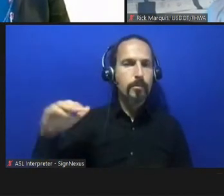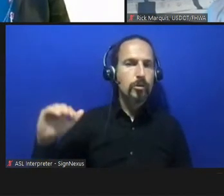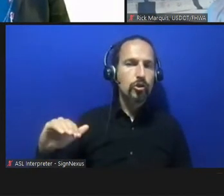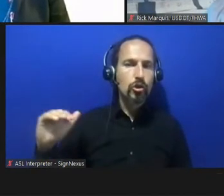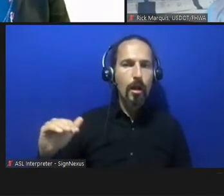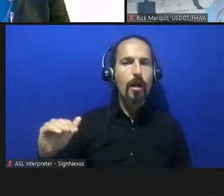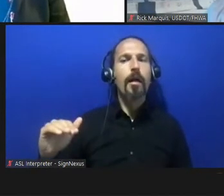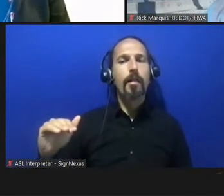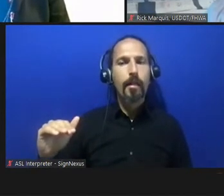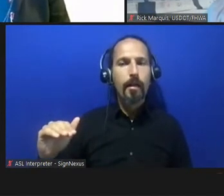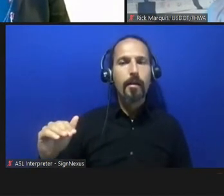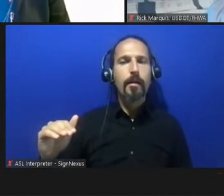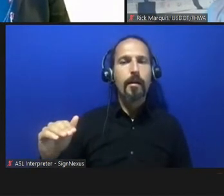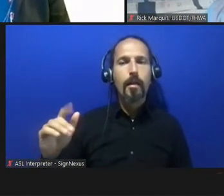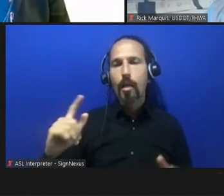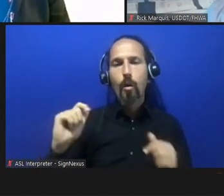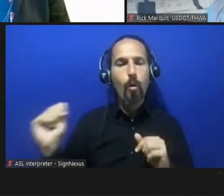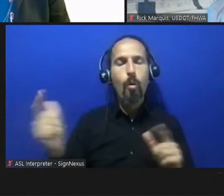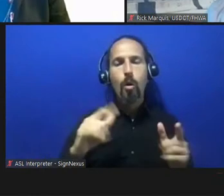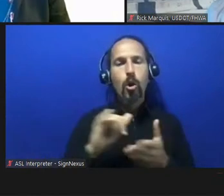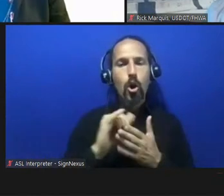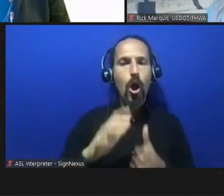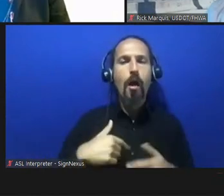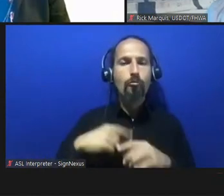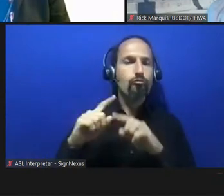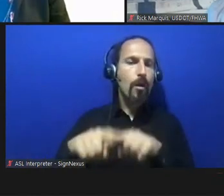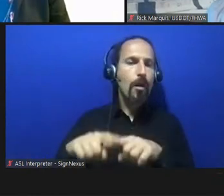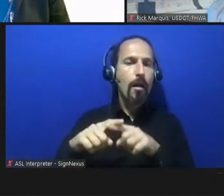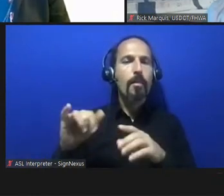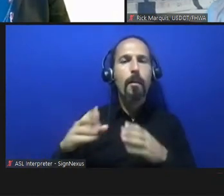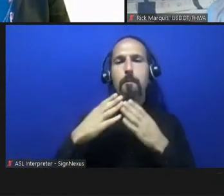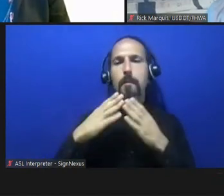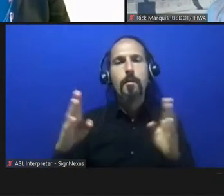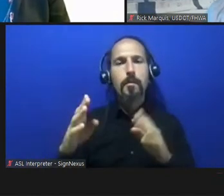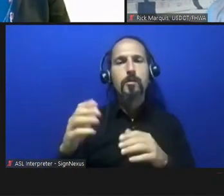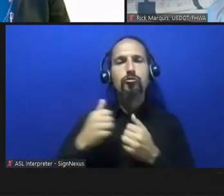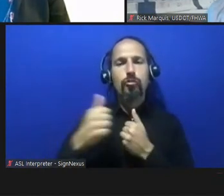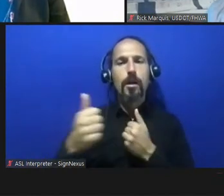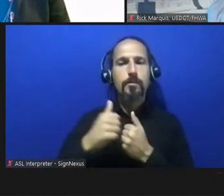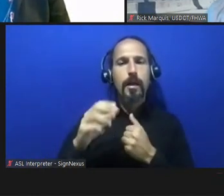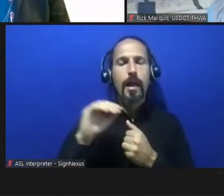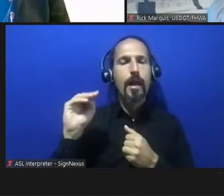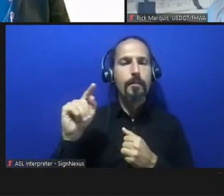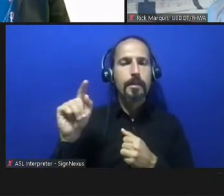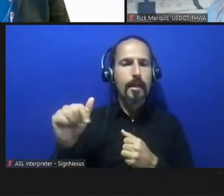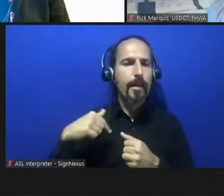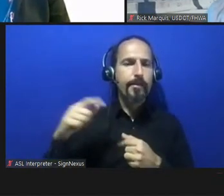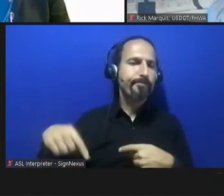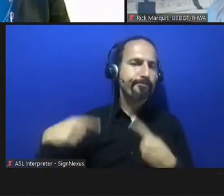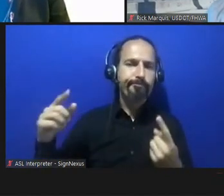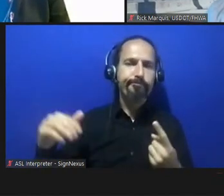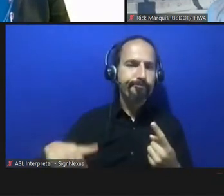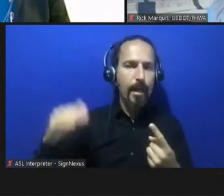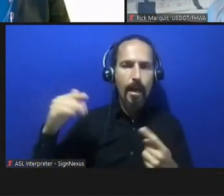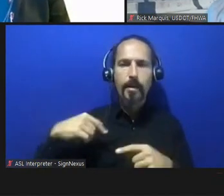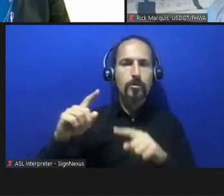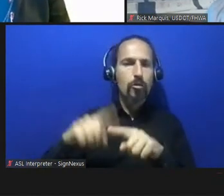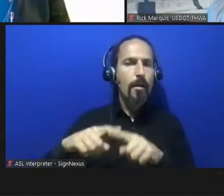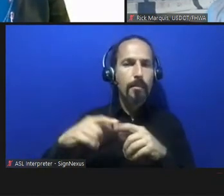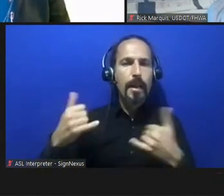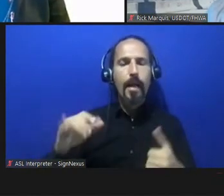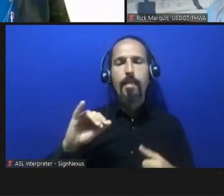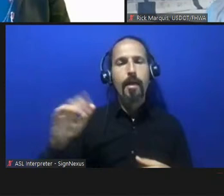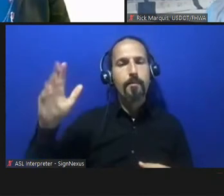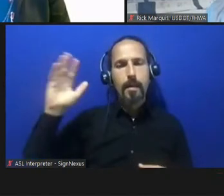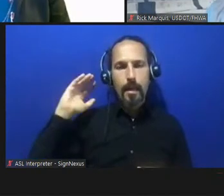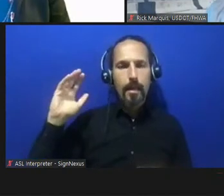and like all new yorkers i have relied heavily on public transportation and the mta since i was a kid i depend on it now just like i did back